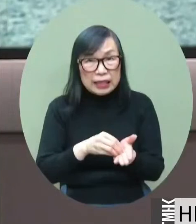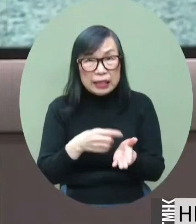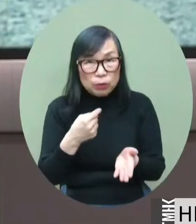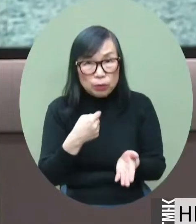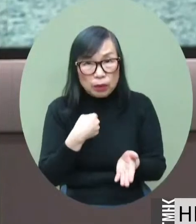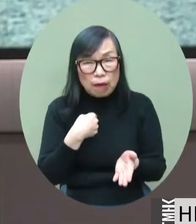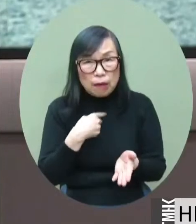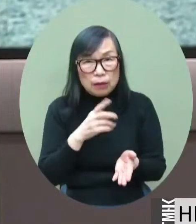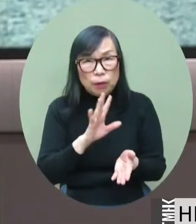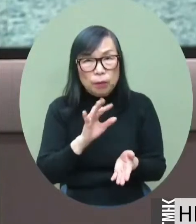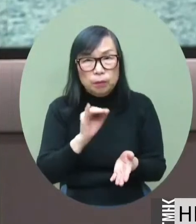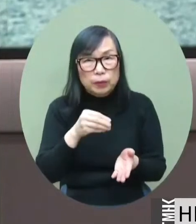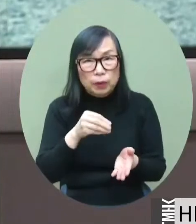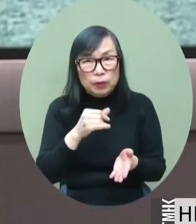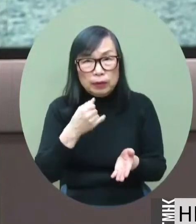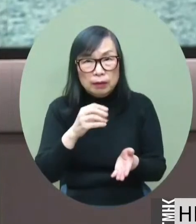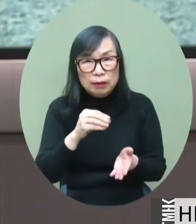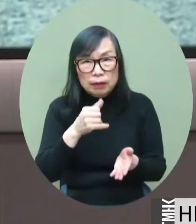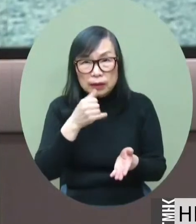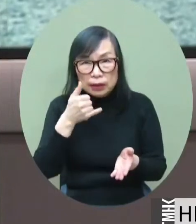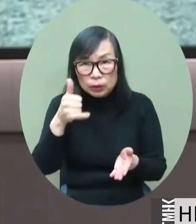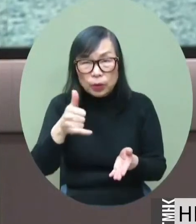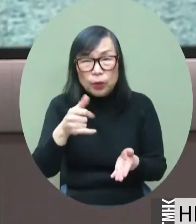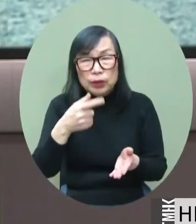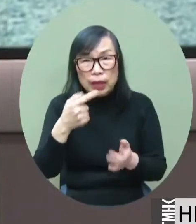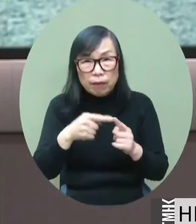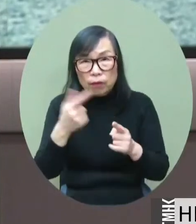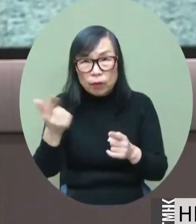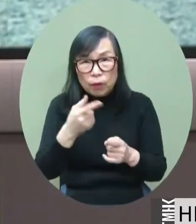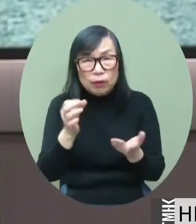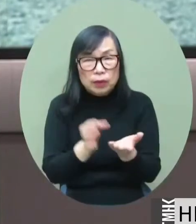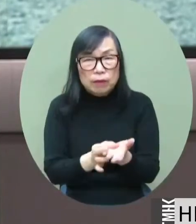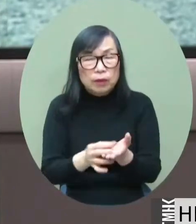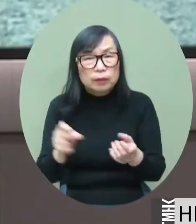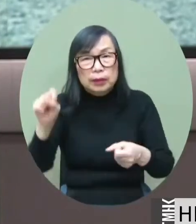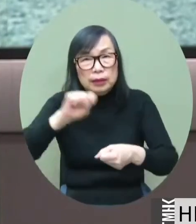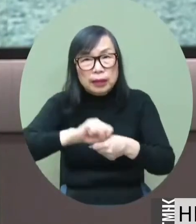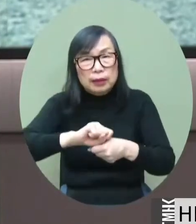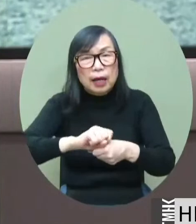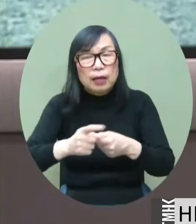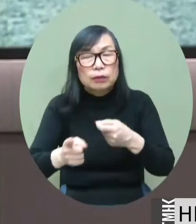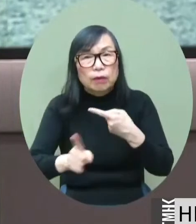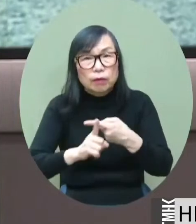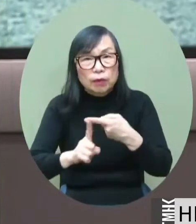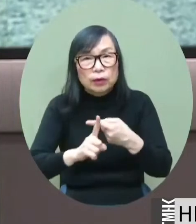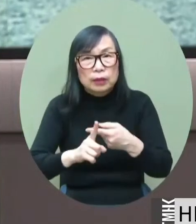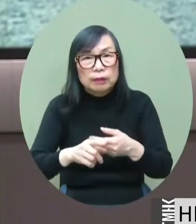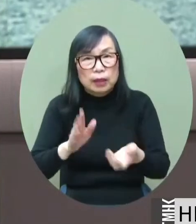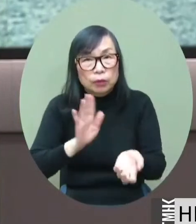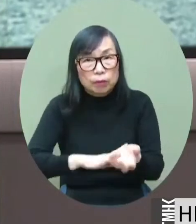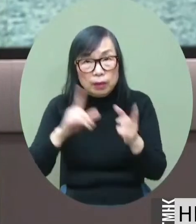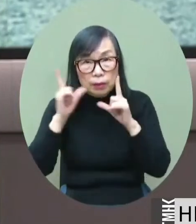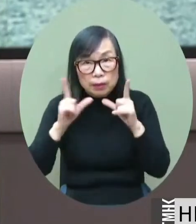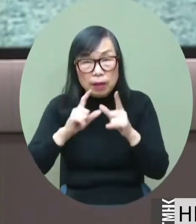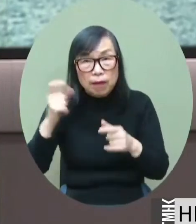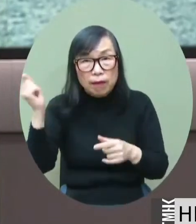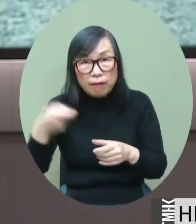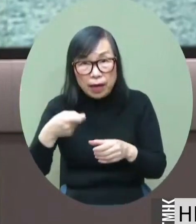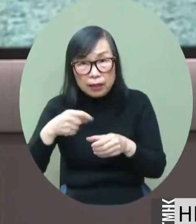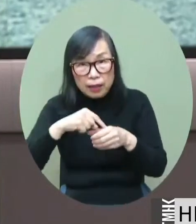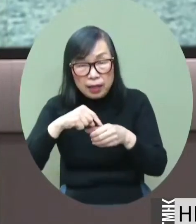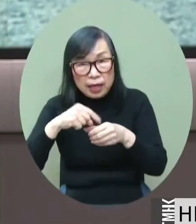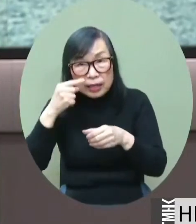And please go to crowded places unnecessarily, because that will increase the risk